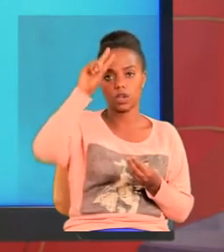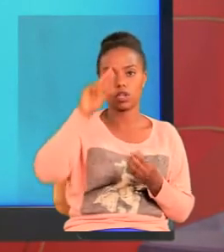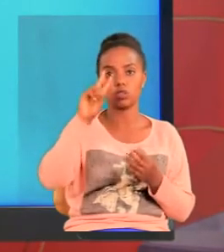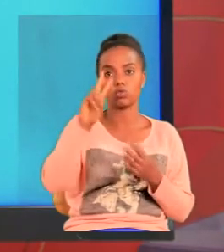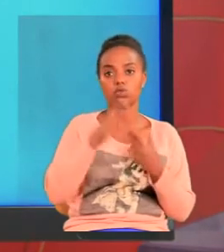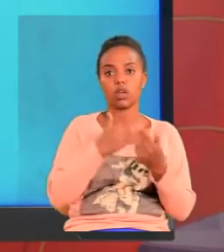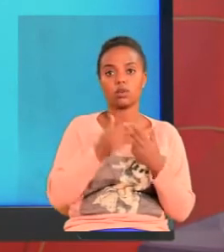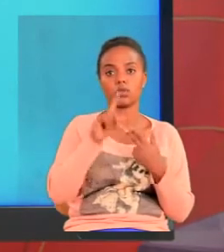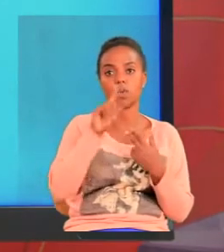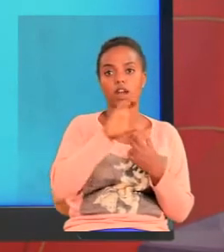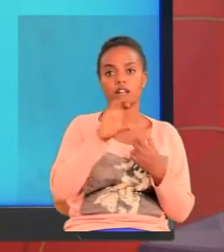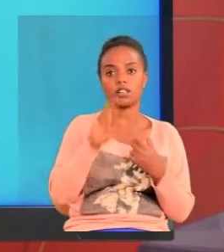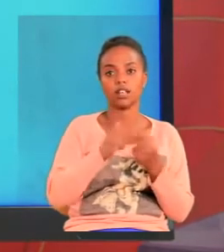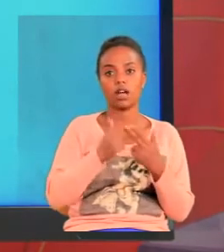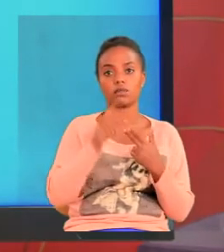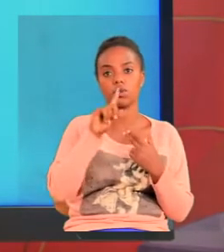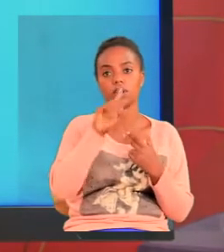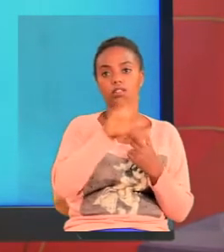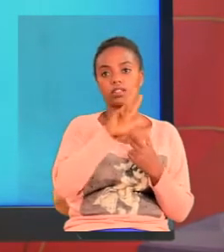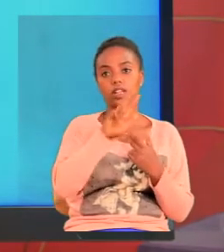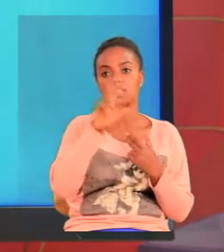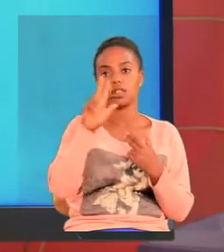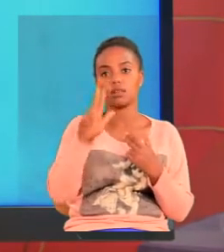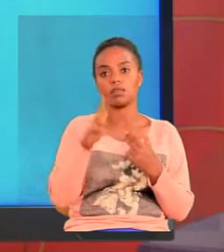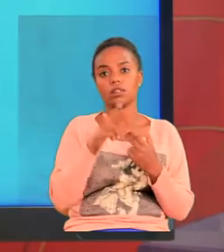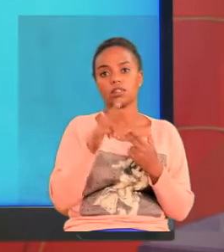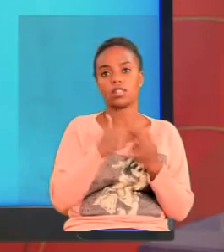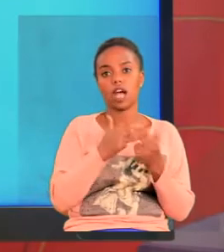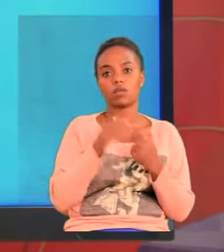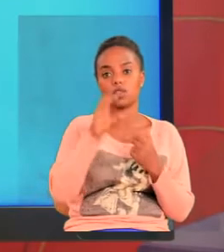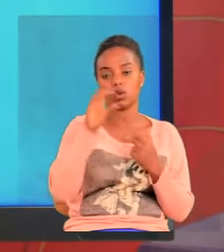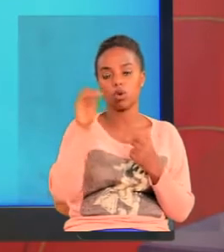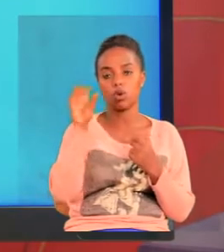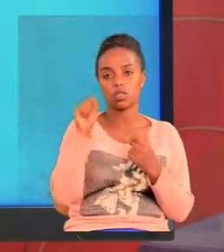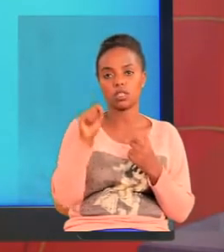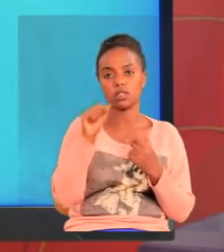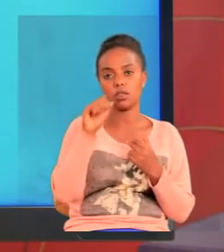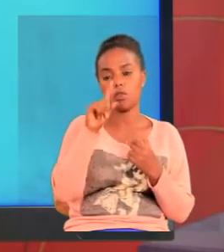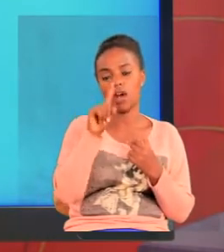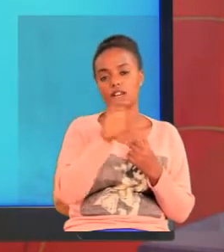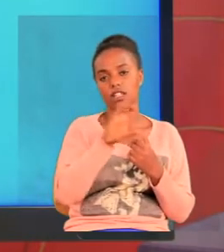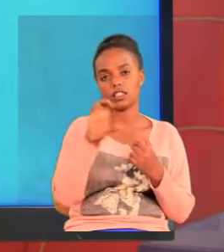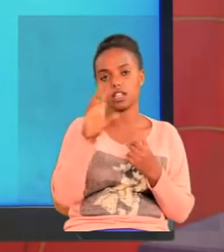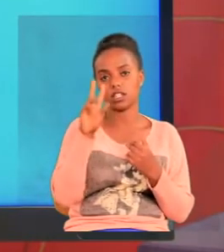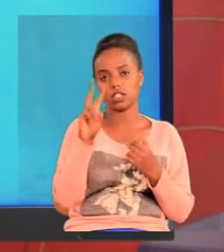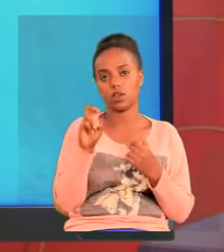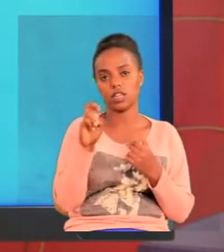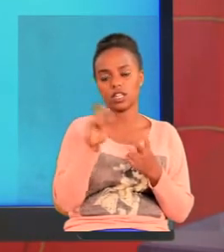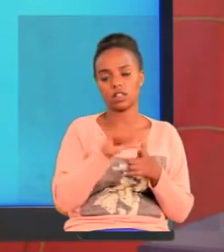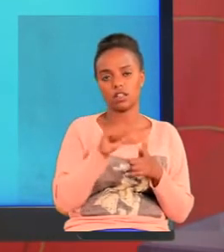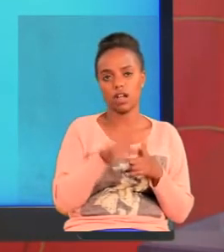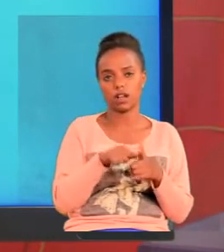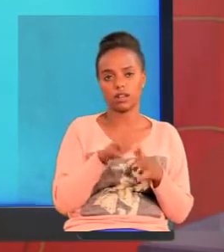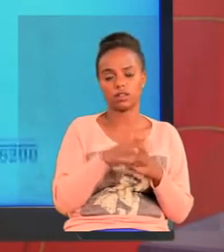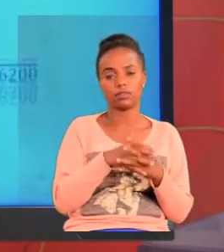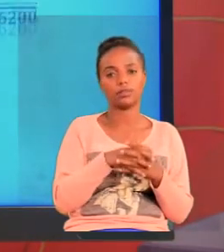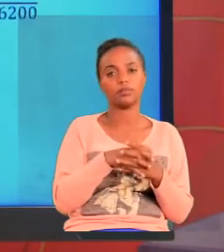135 times the included angle. Cosine of the included angle is this 120 cos 120.